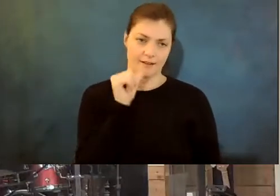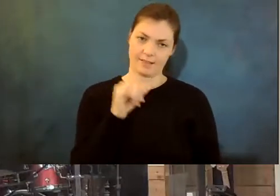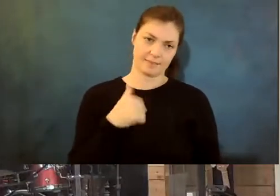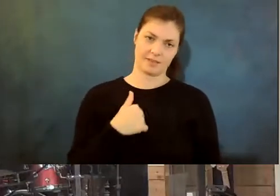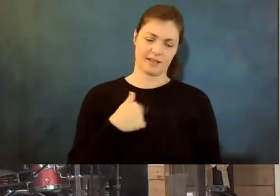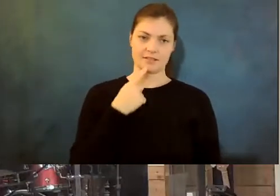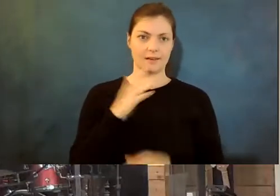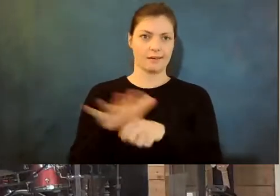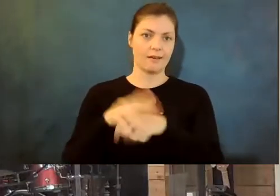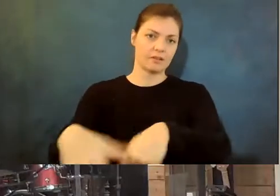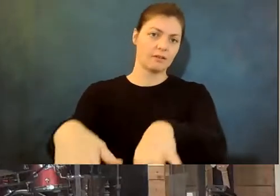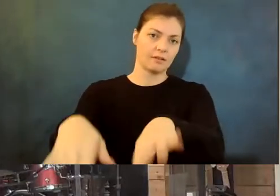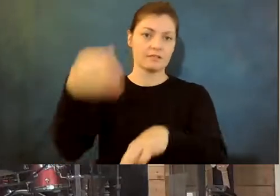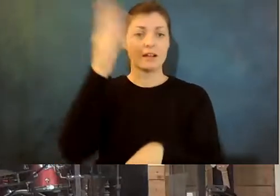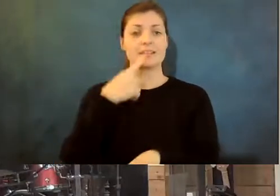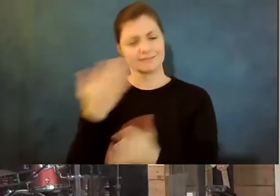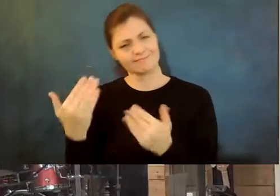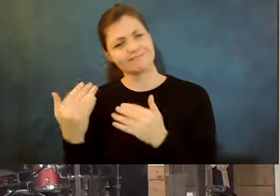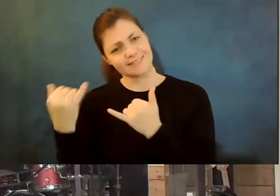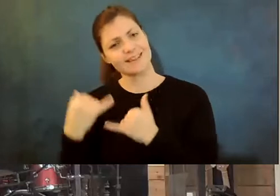No, he's like, stay here.